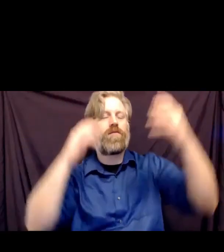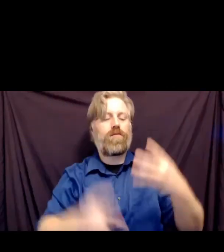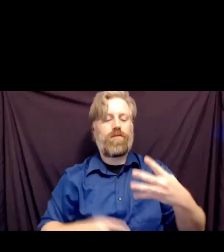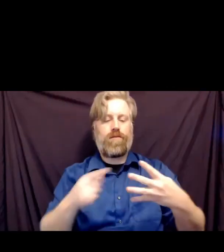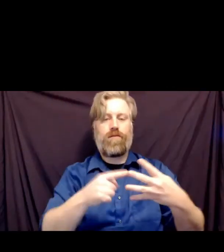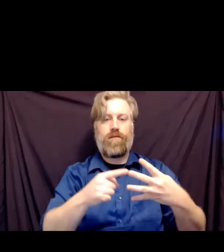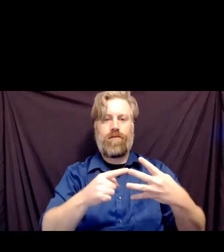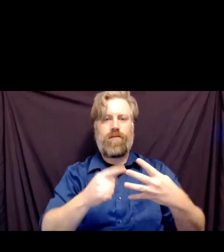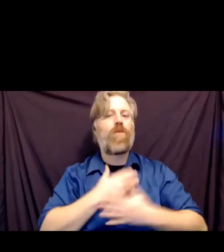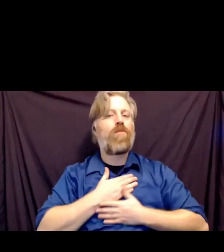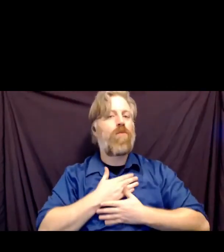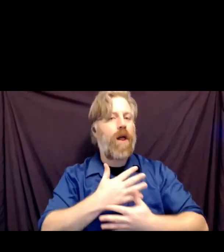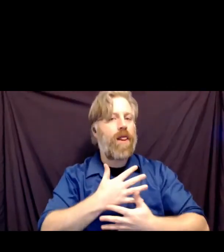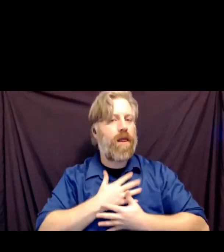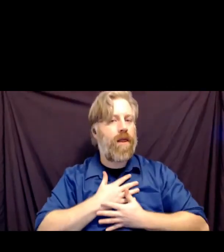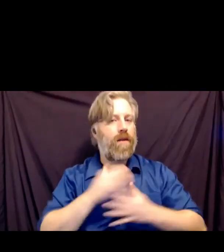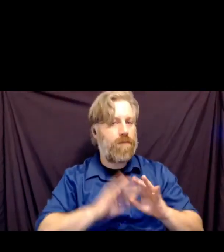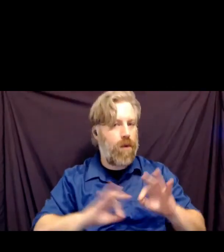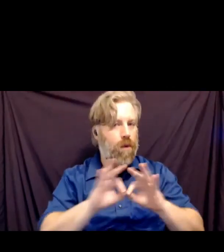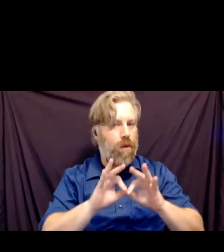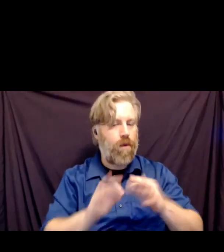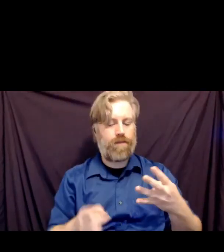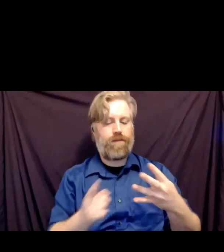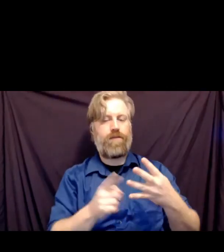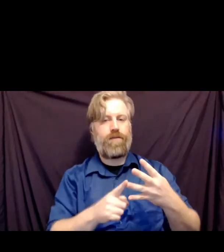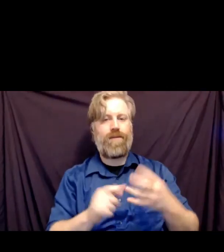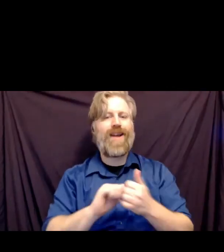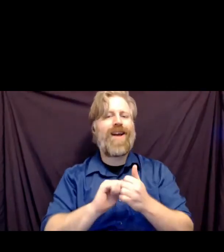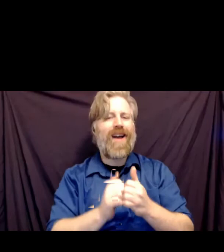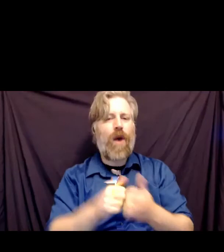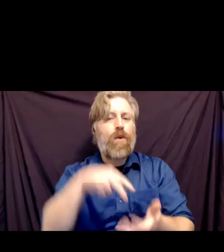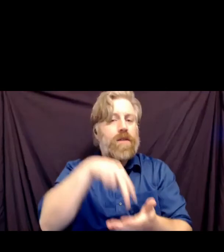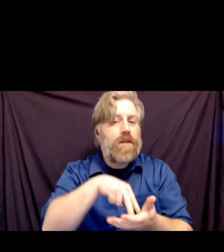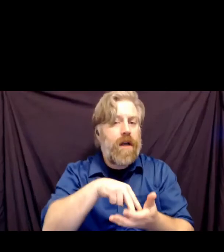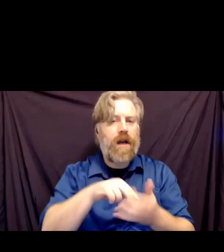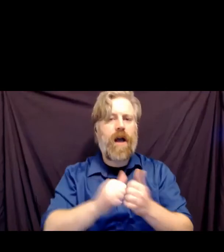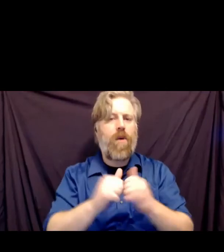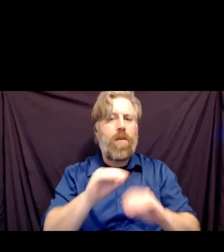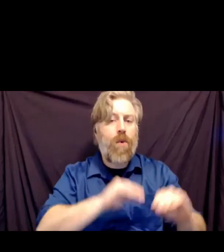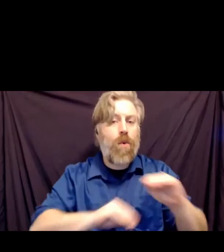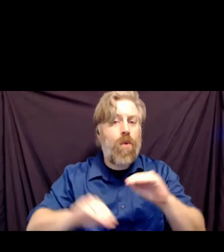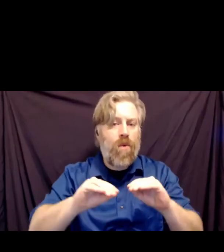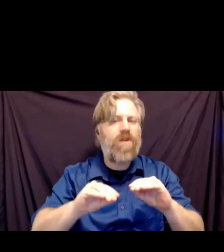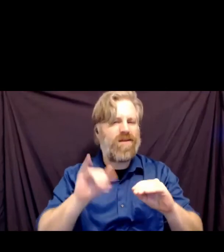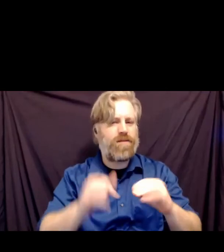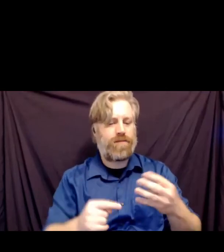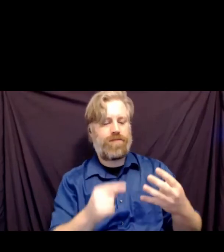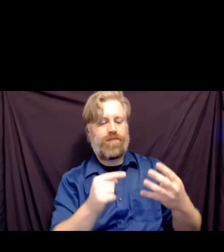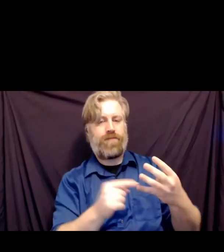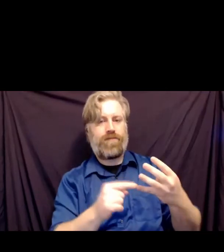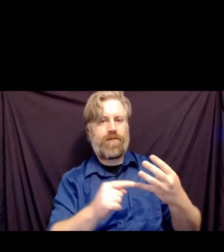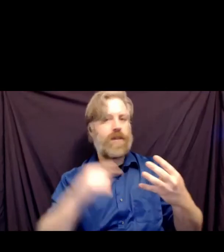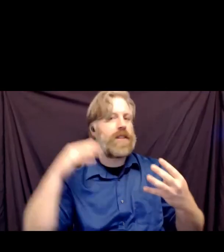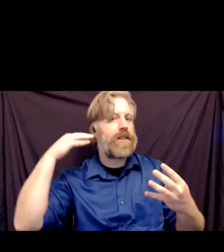breath. Another one is the way we stand and move. And then the 4th one is a sound